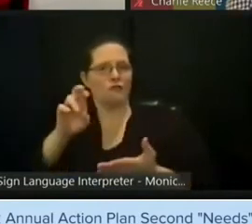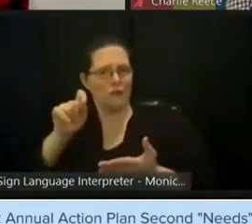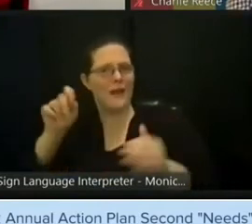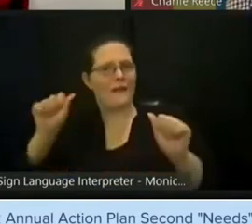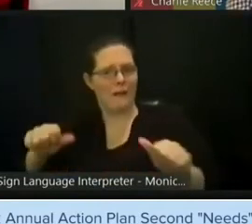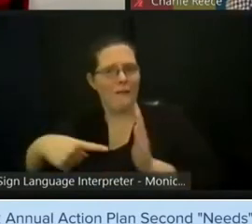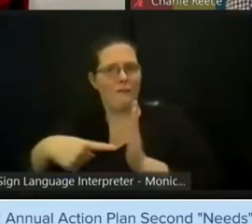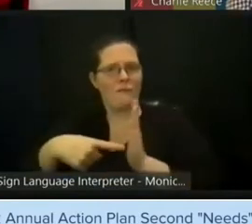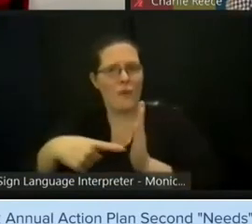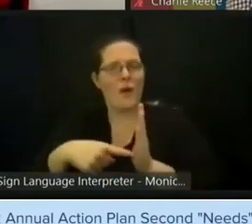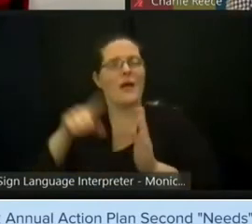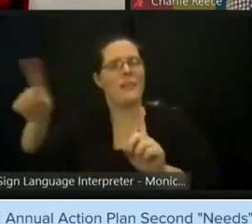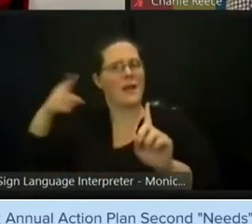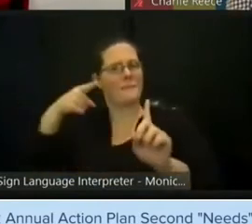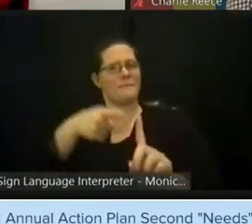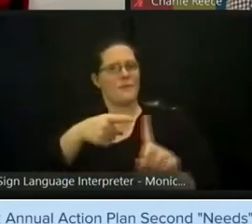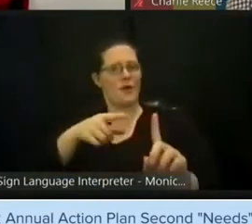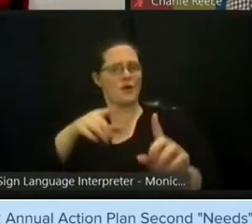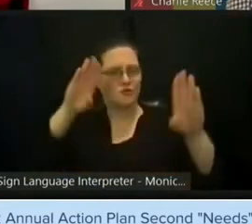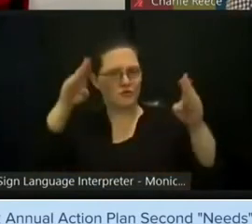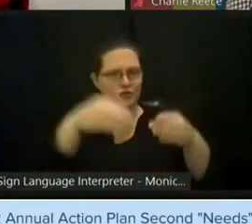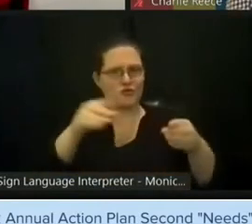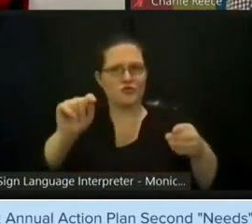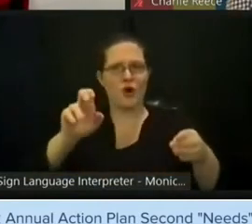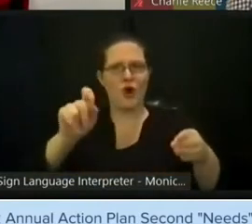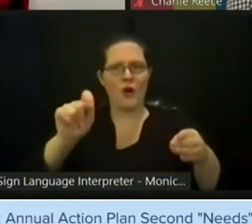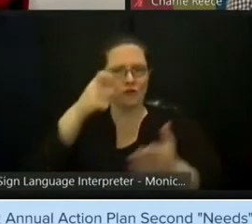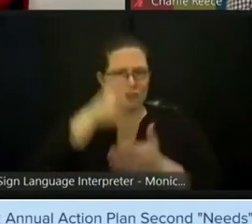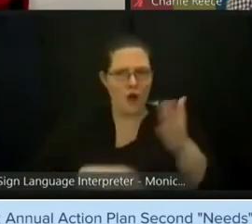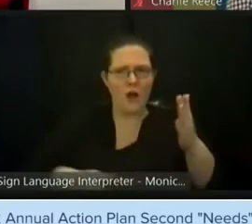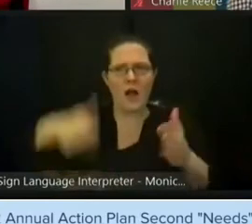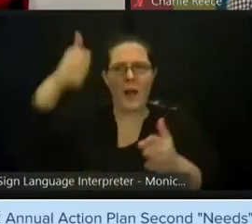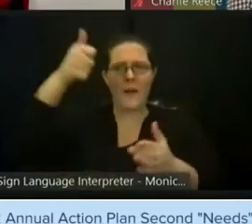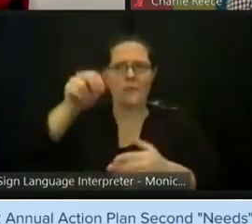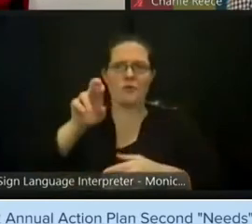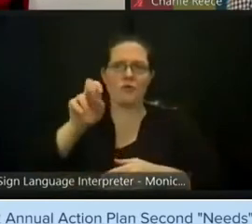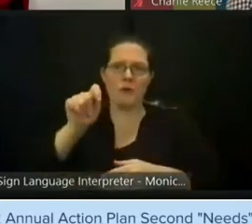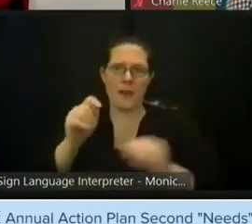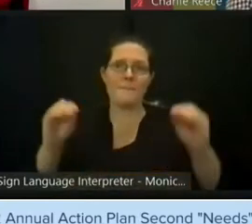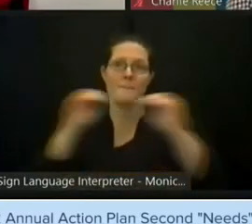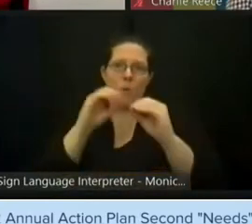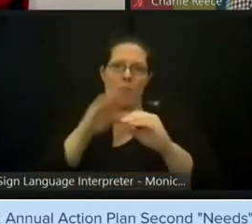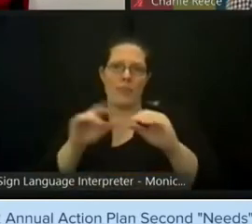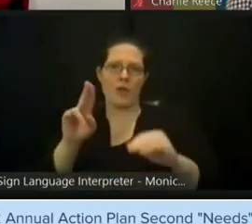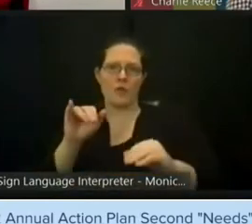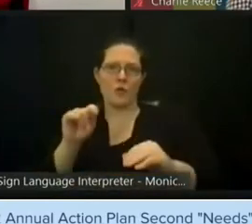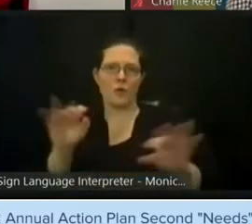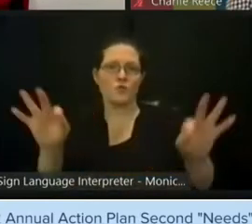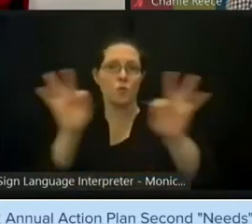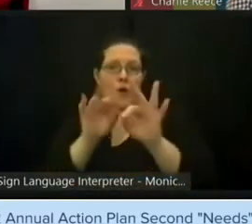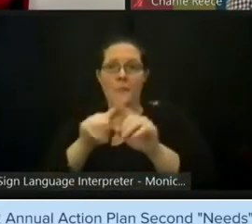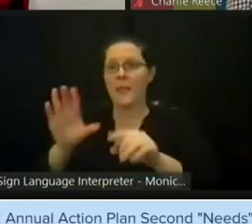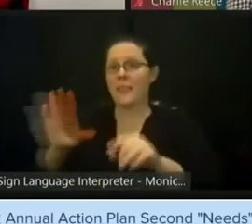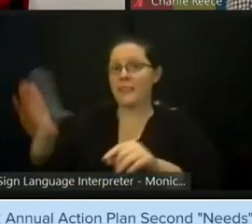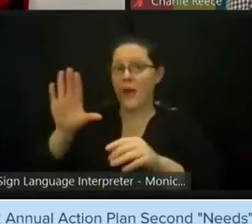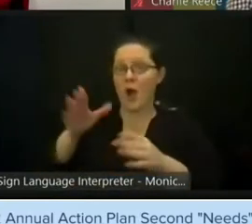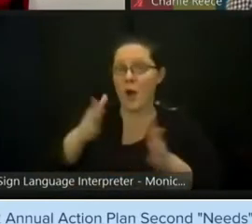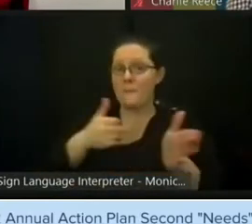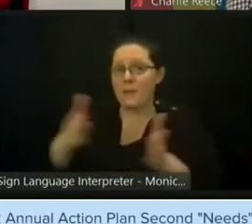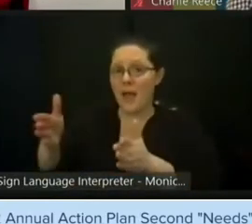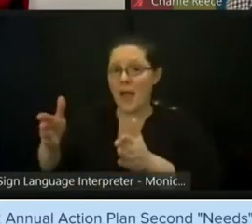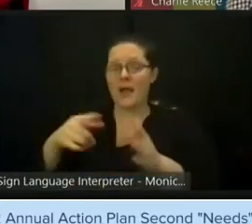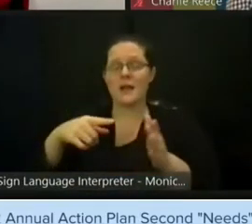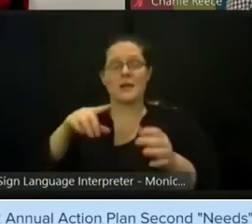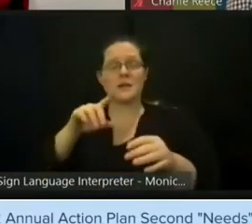purposely target people with Section 8 vouchers so they can charge even more rent than what the unit is worth, but because their long-term plan is to profit from rents in the short term